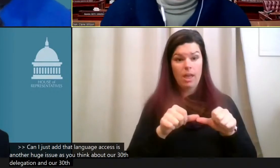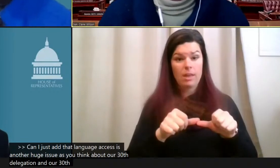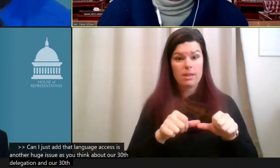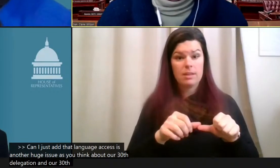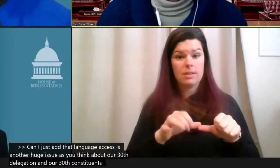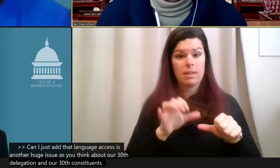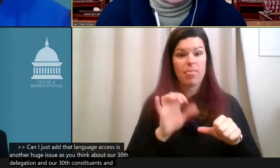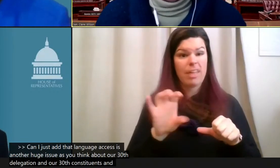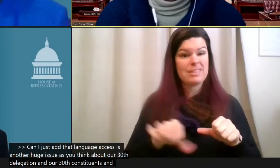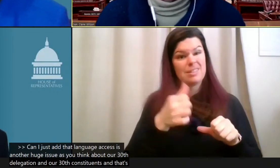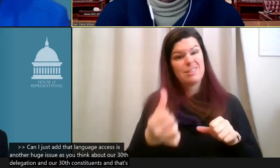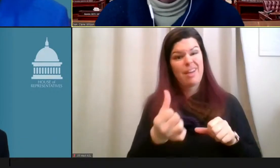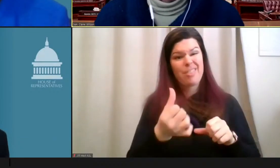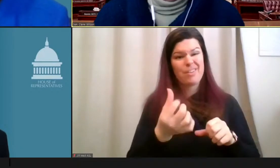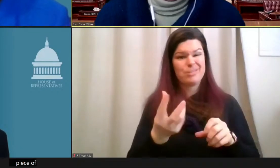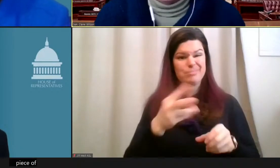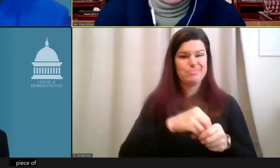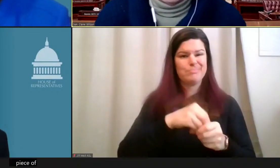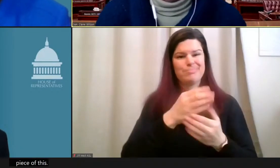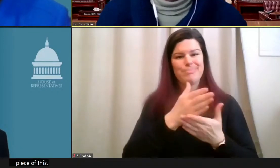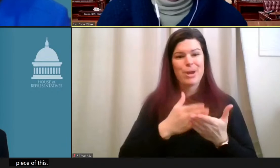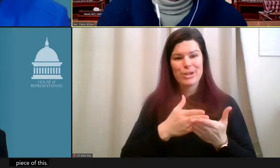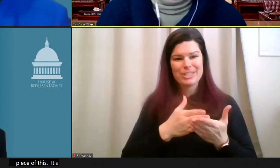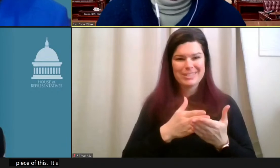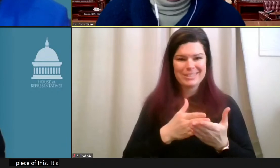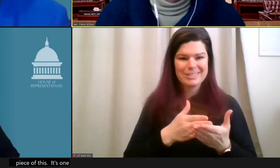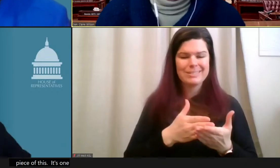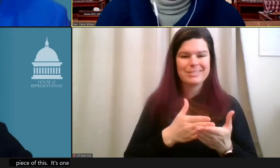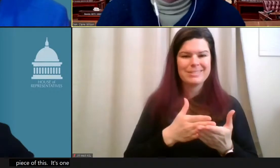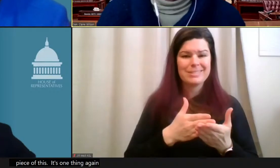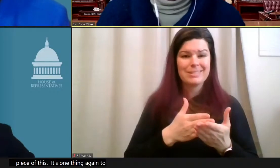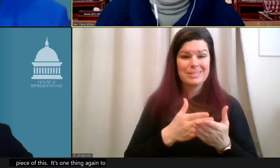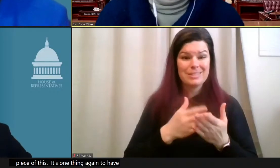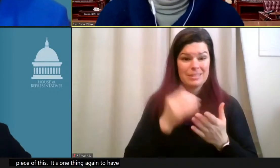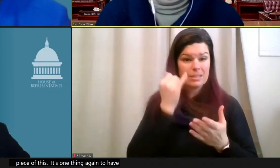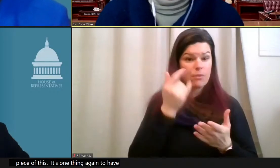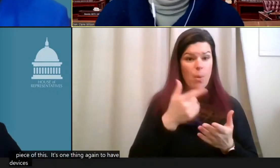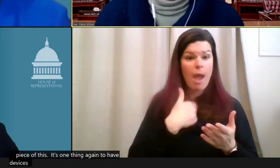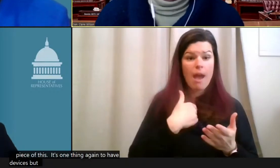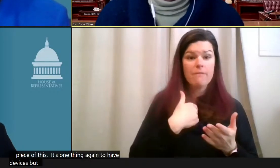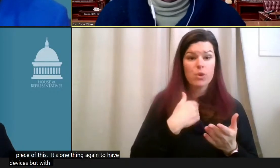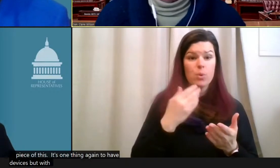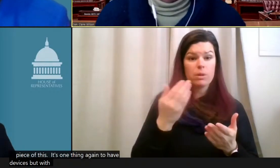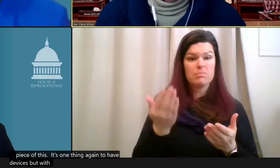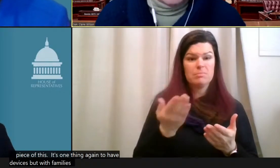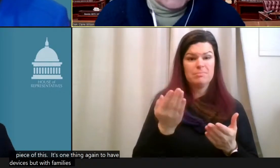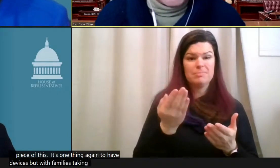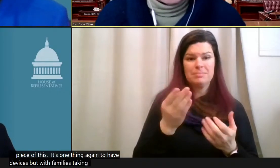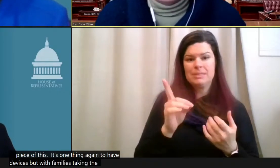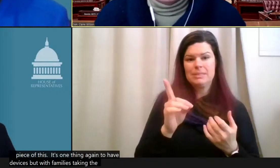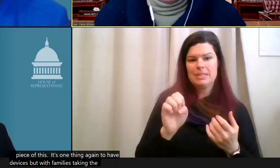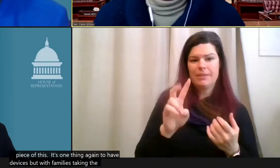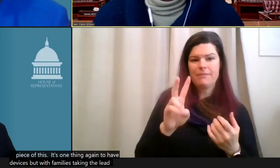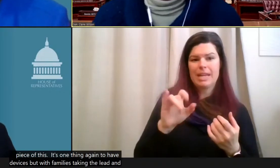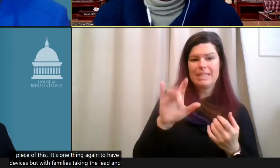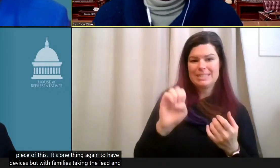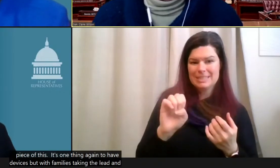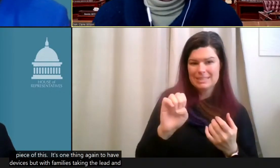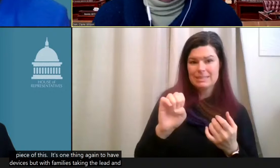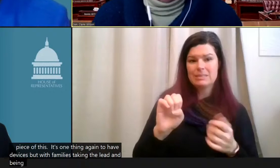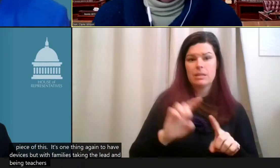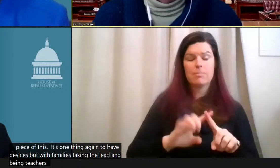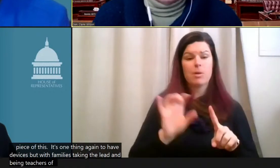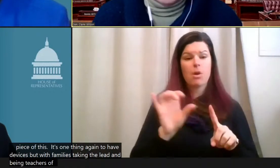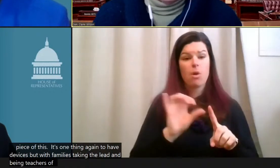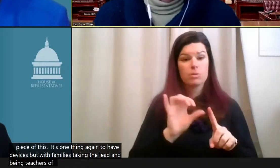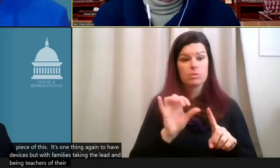another piece of this. It's one thing, again, to have devices, but with families taking the lead in being teachers of their children,